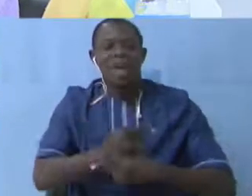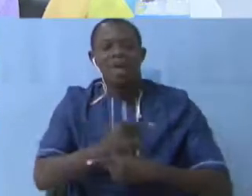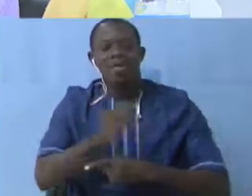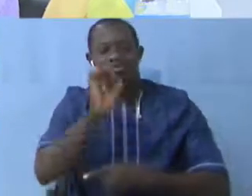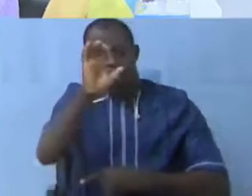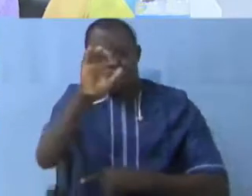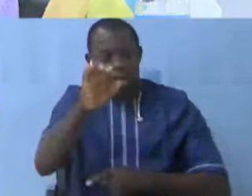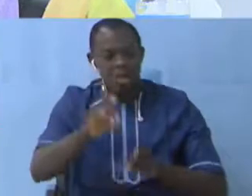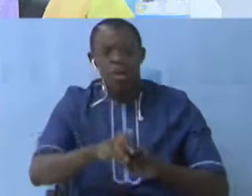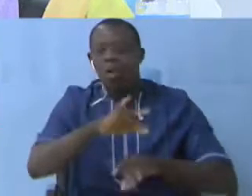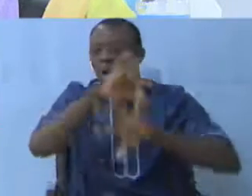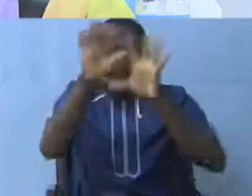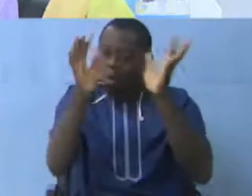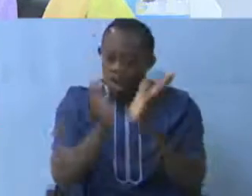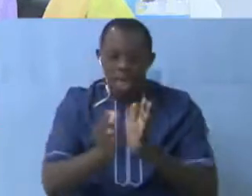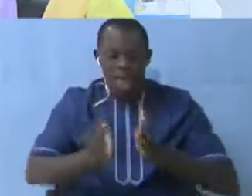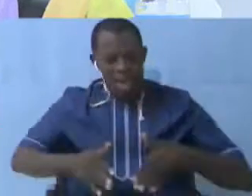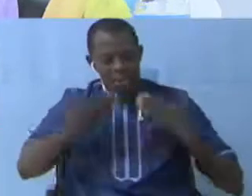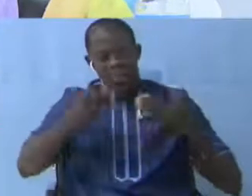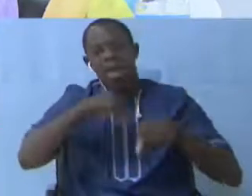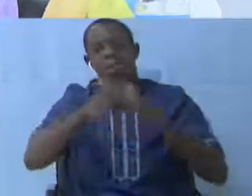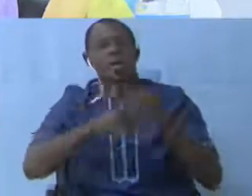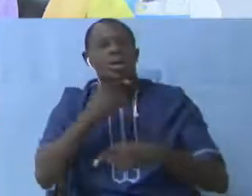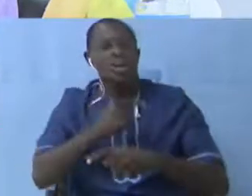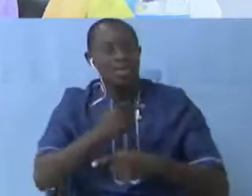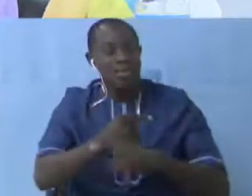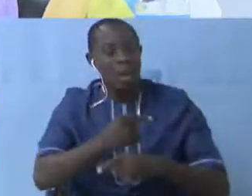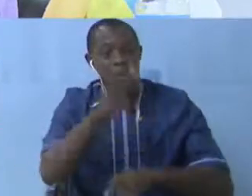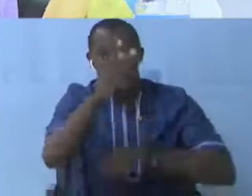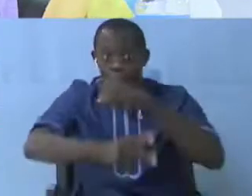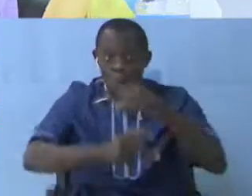world. And you couldn't even...